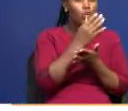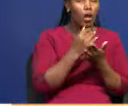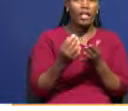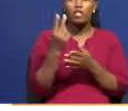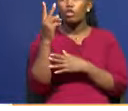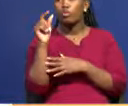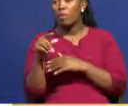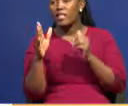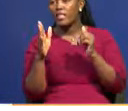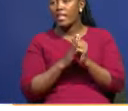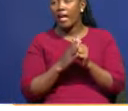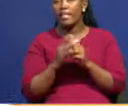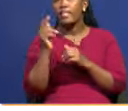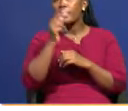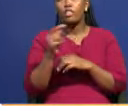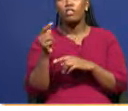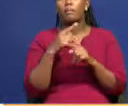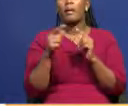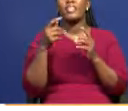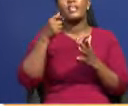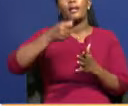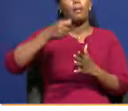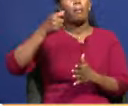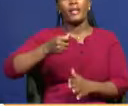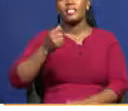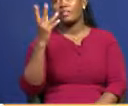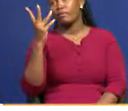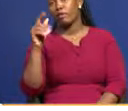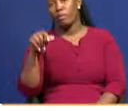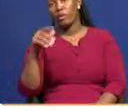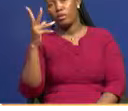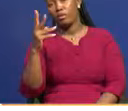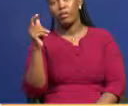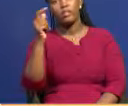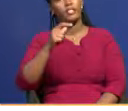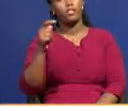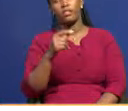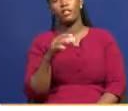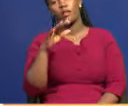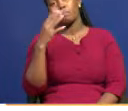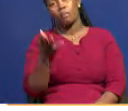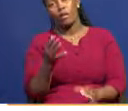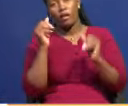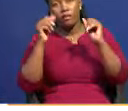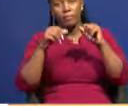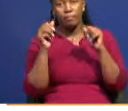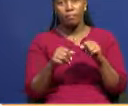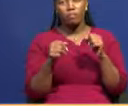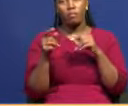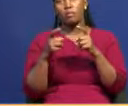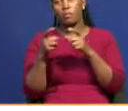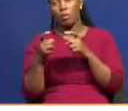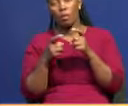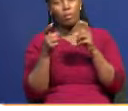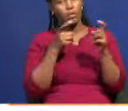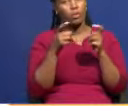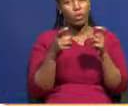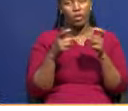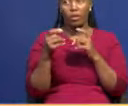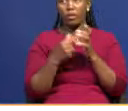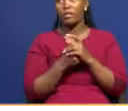that budget? Okay. And we have all these things that are not able to be controlled, like pending